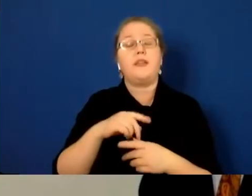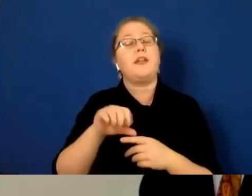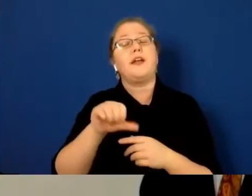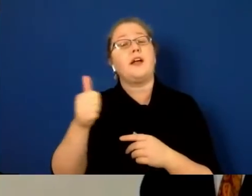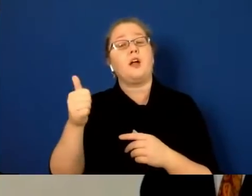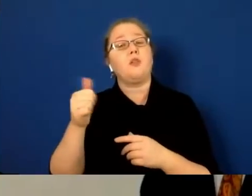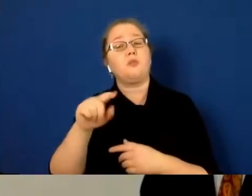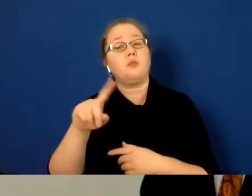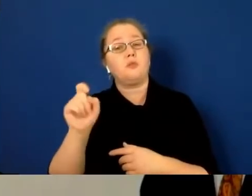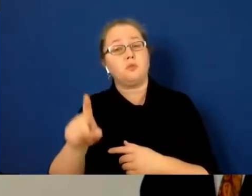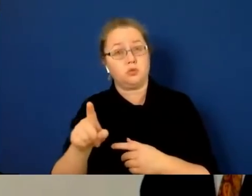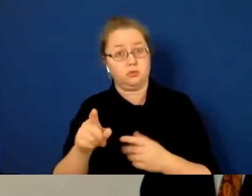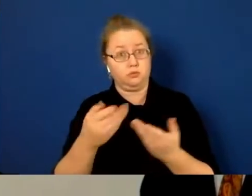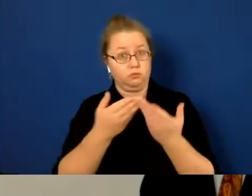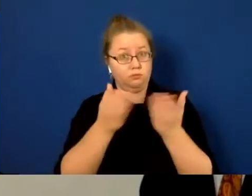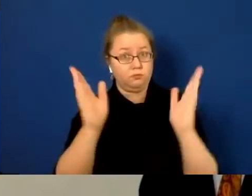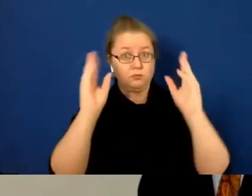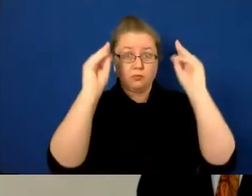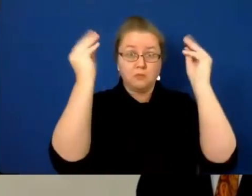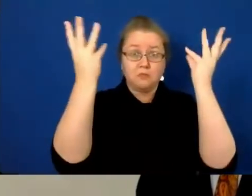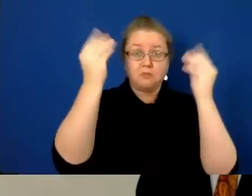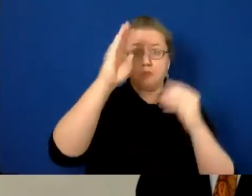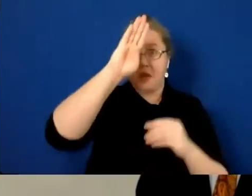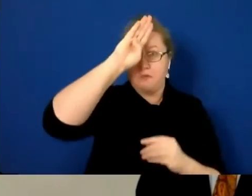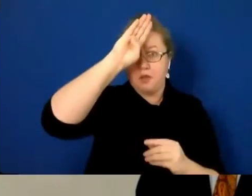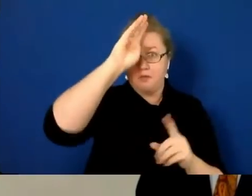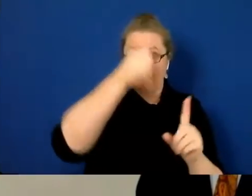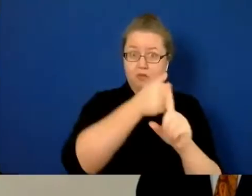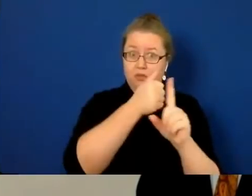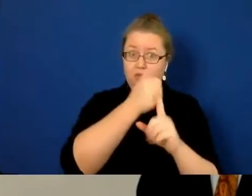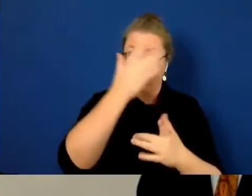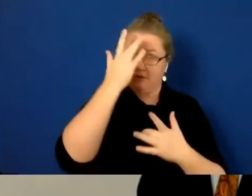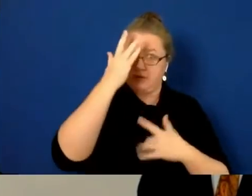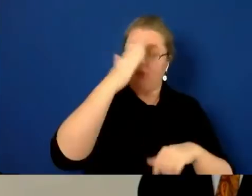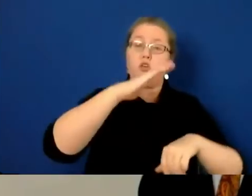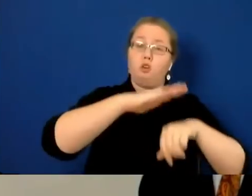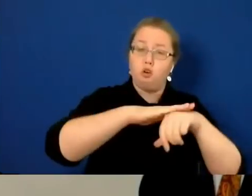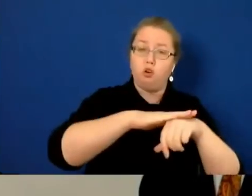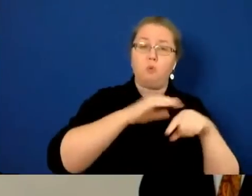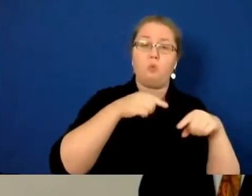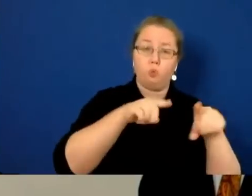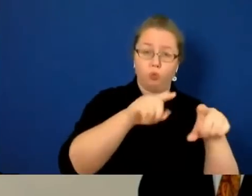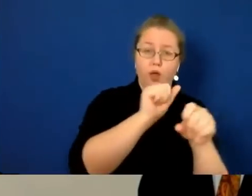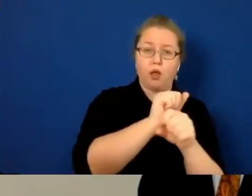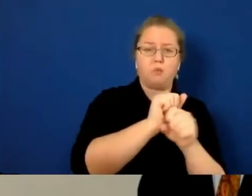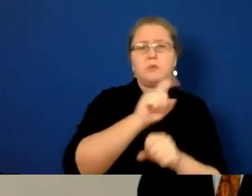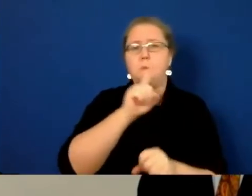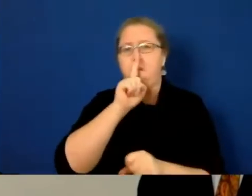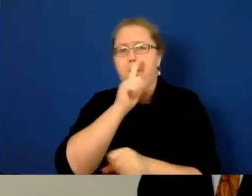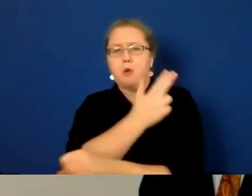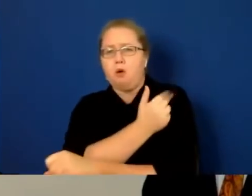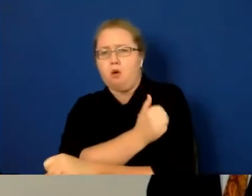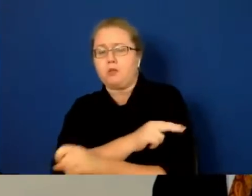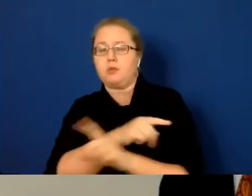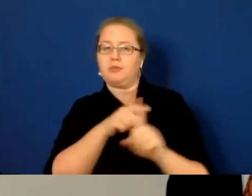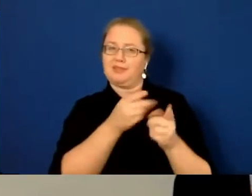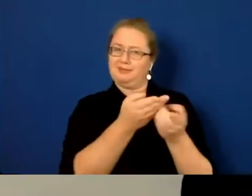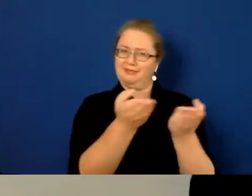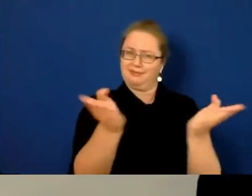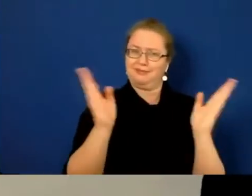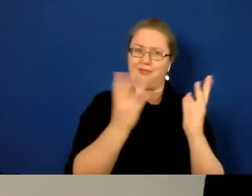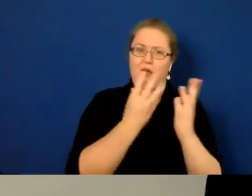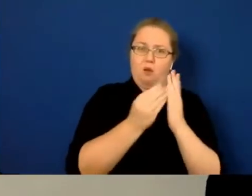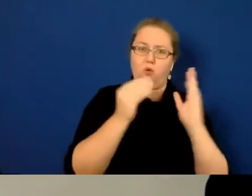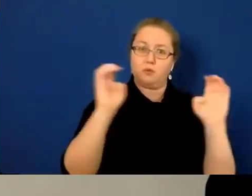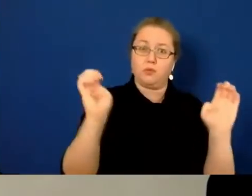Fire Service require their members anytime they're responding to mask up when they're dealing